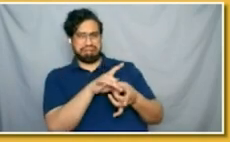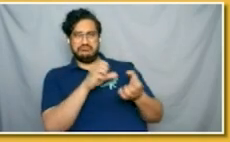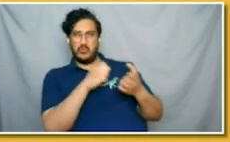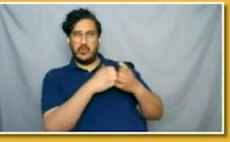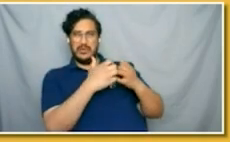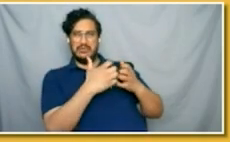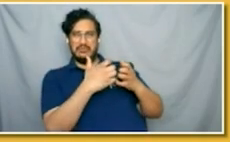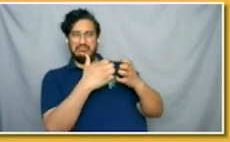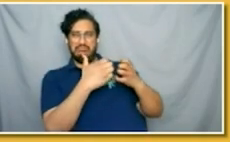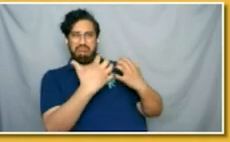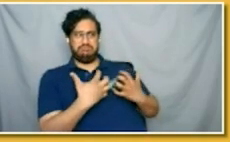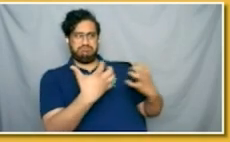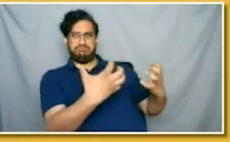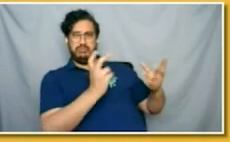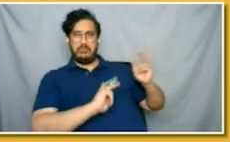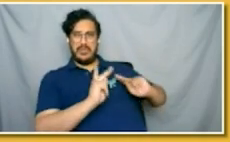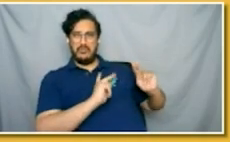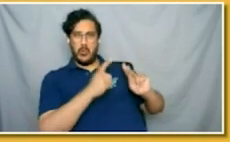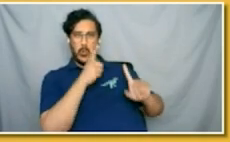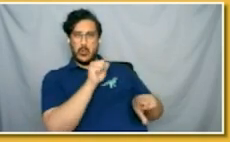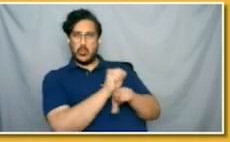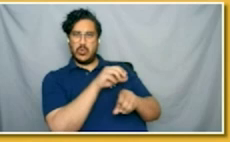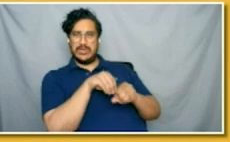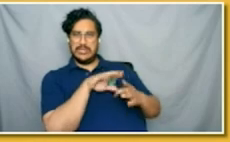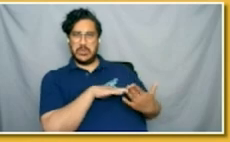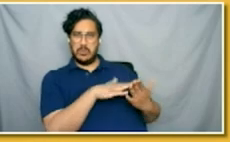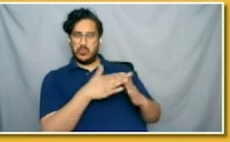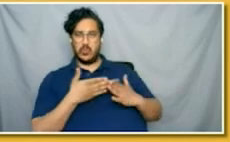with the people in the communities.